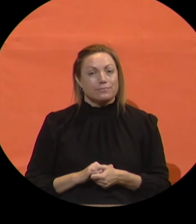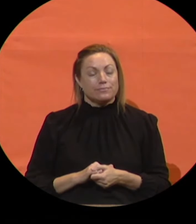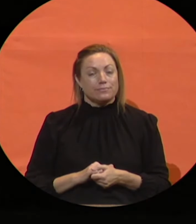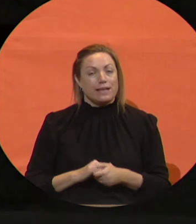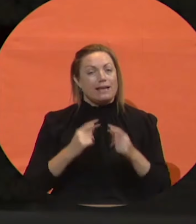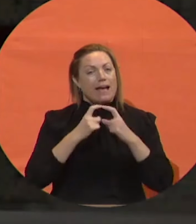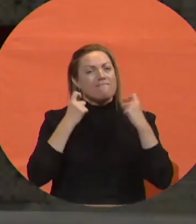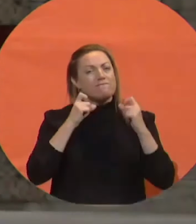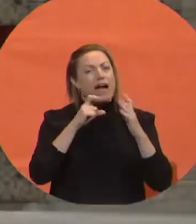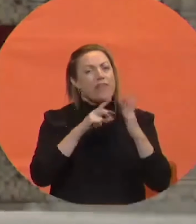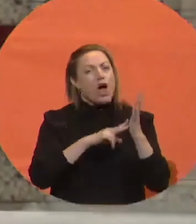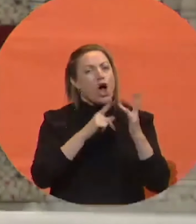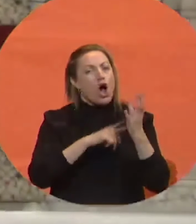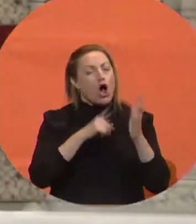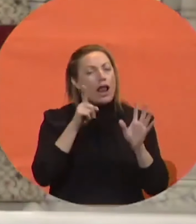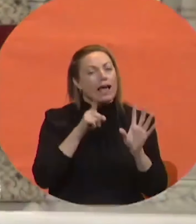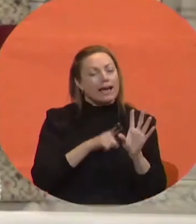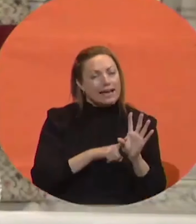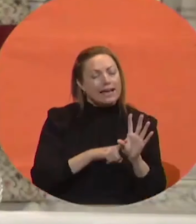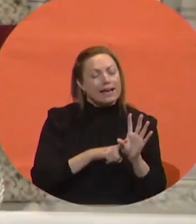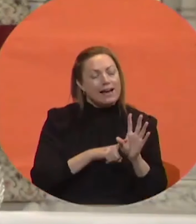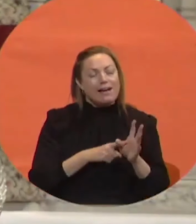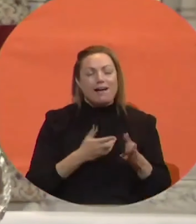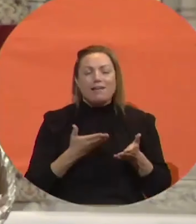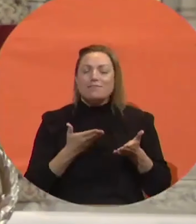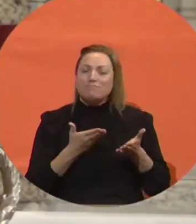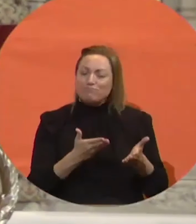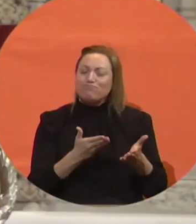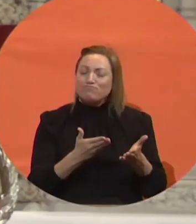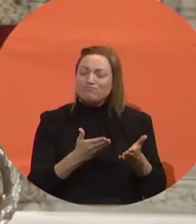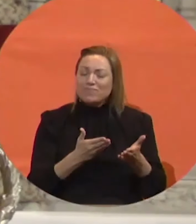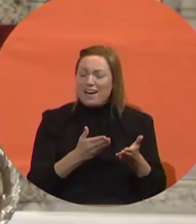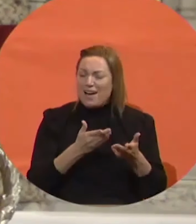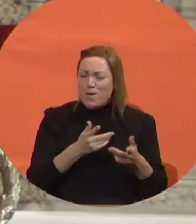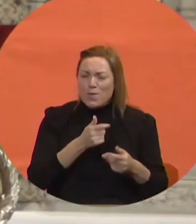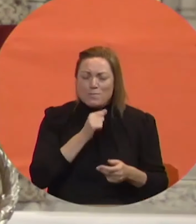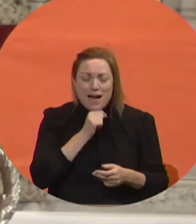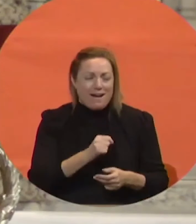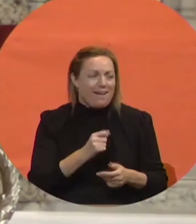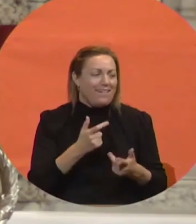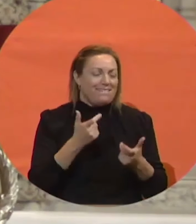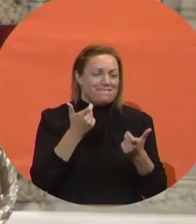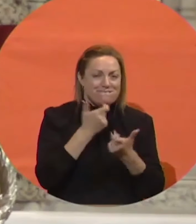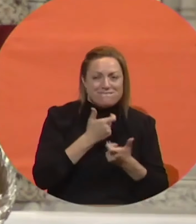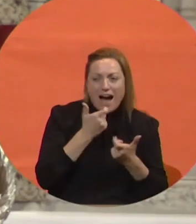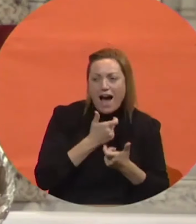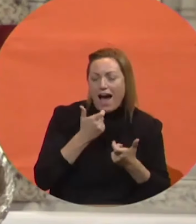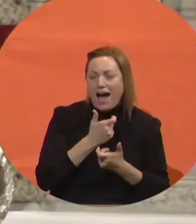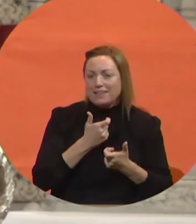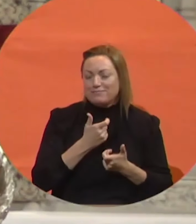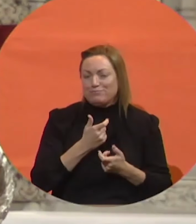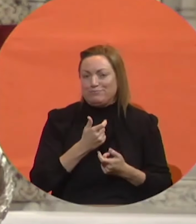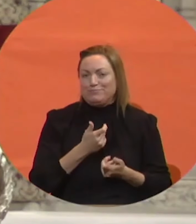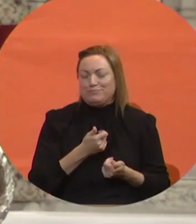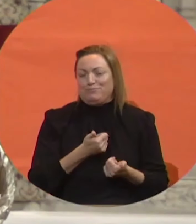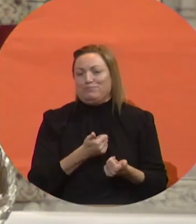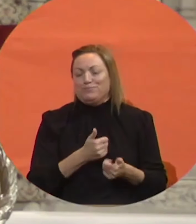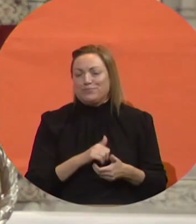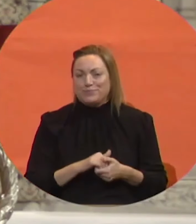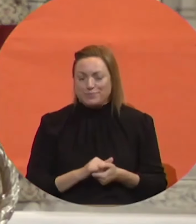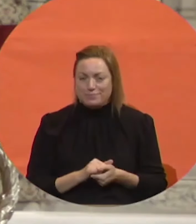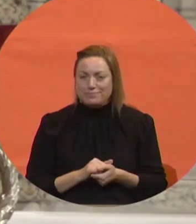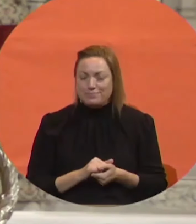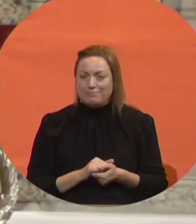Connolly was a man of no small ability and attainments, witty and full of dry humour,